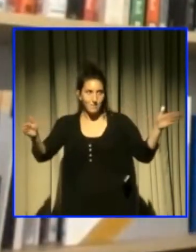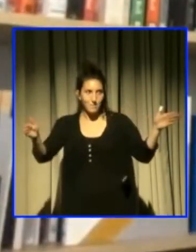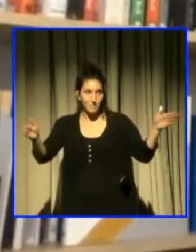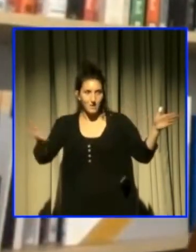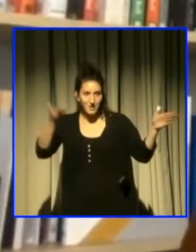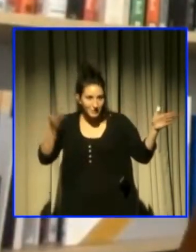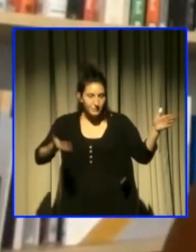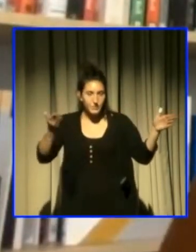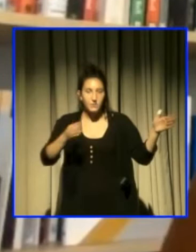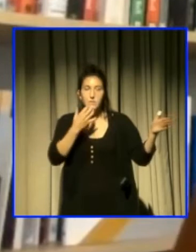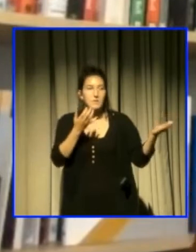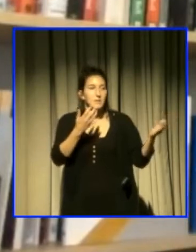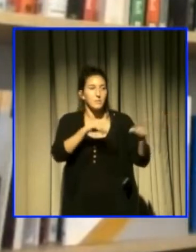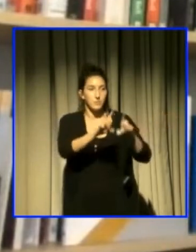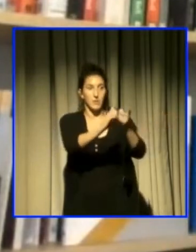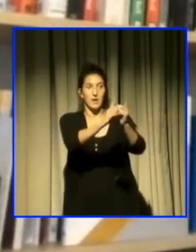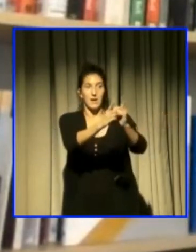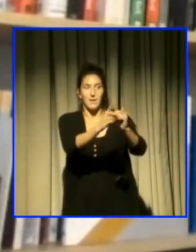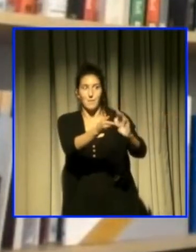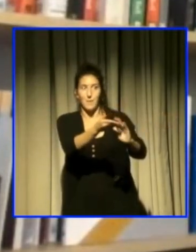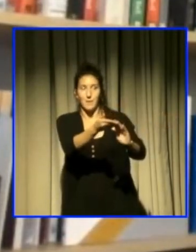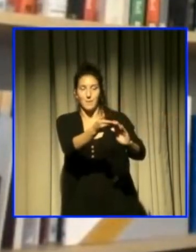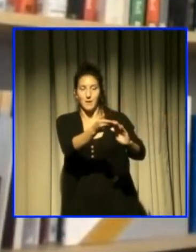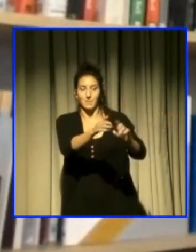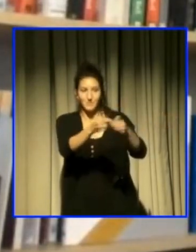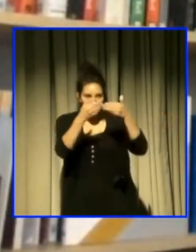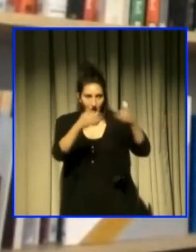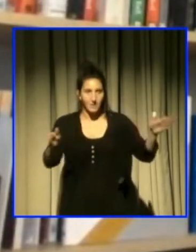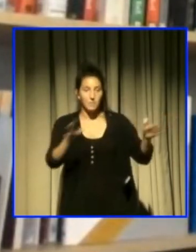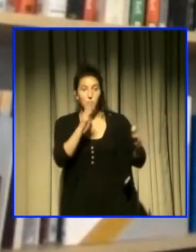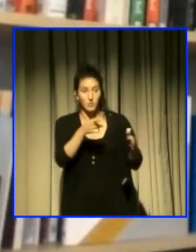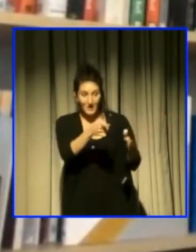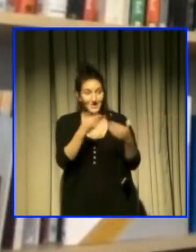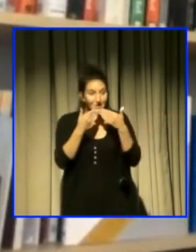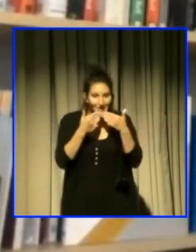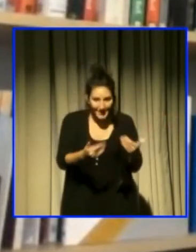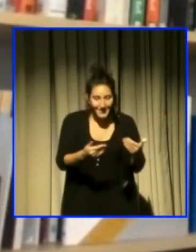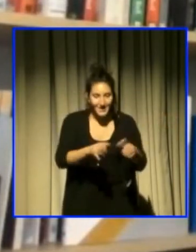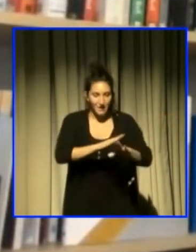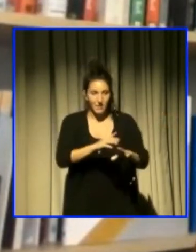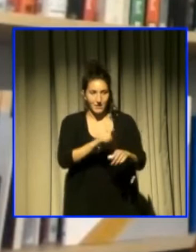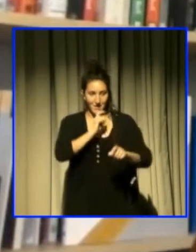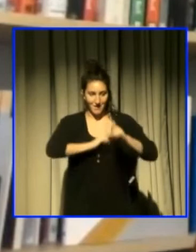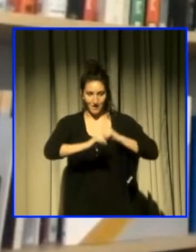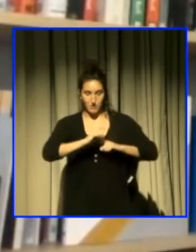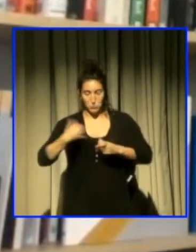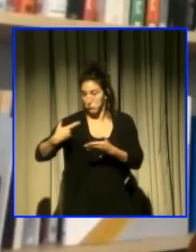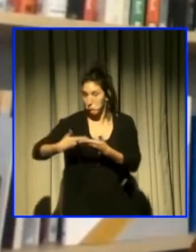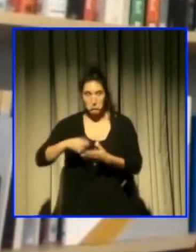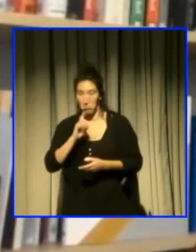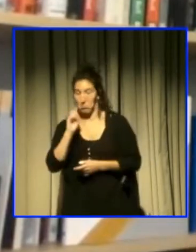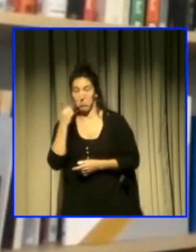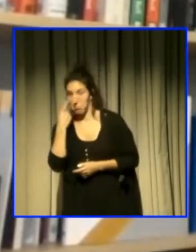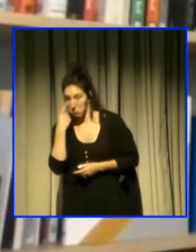at change, will also help you to find interesting signs that you might not have seen before.